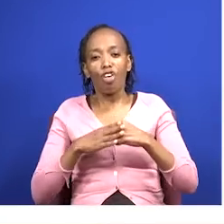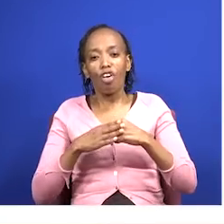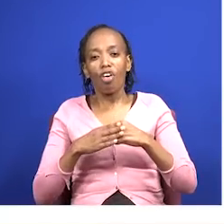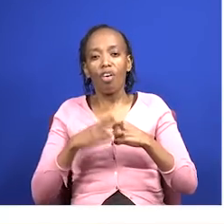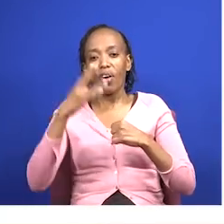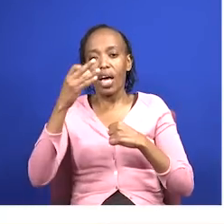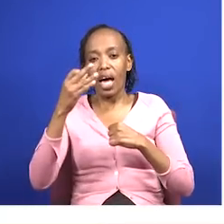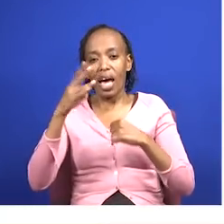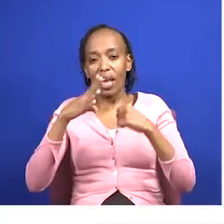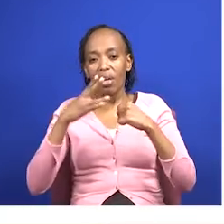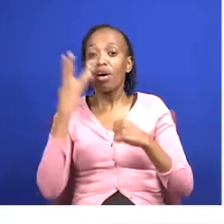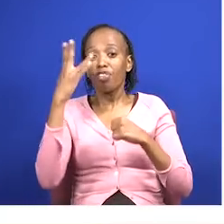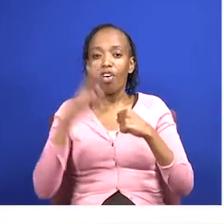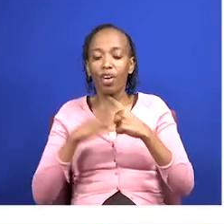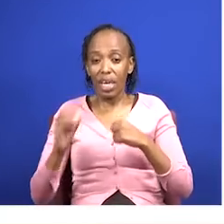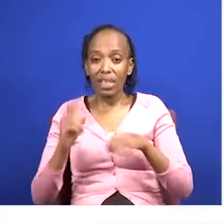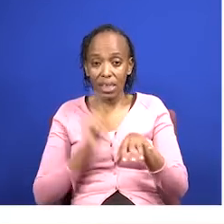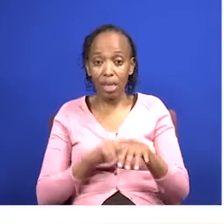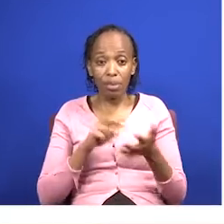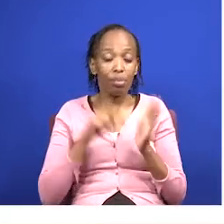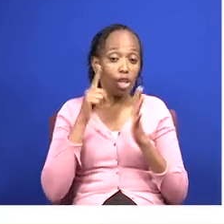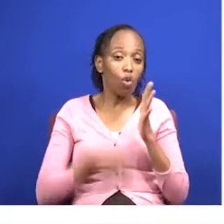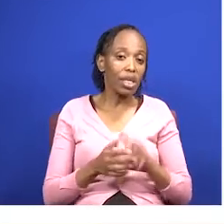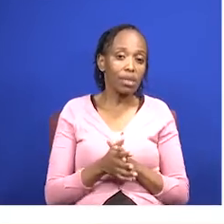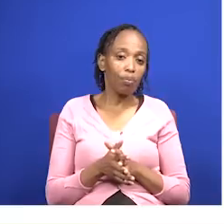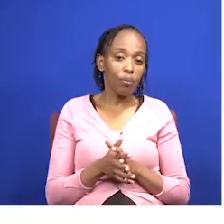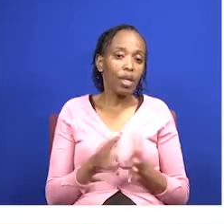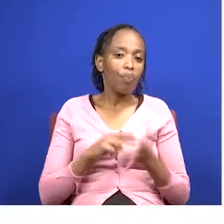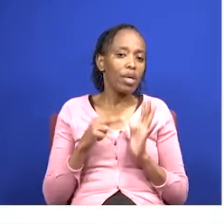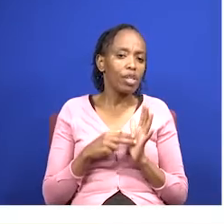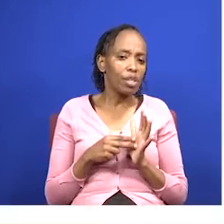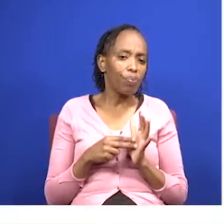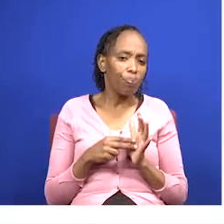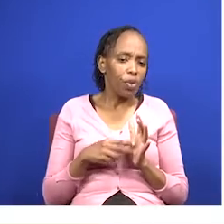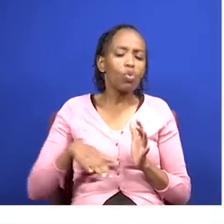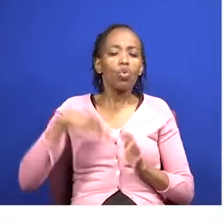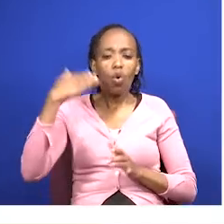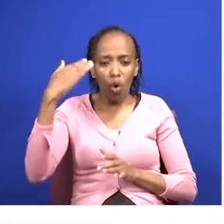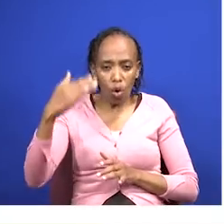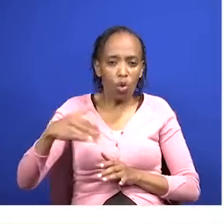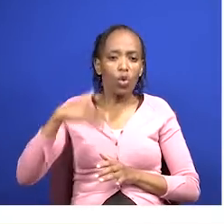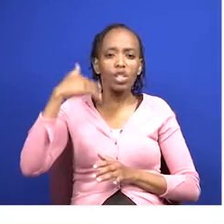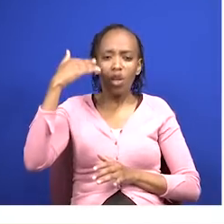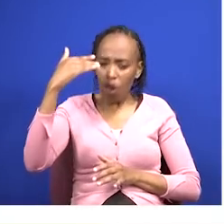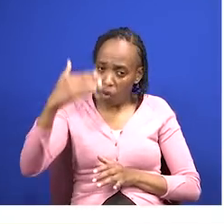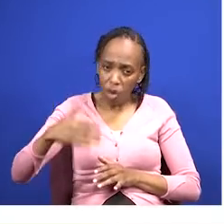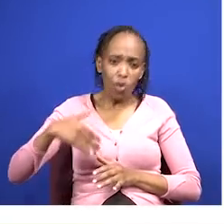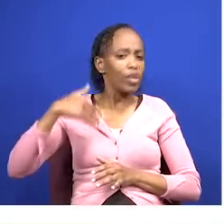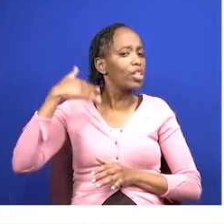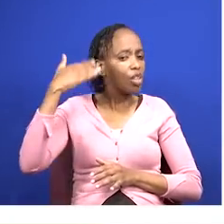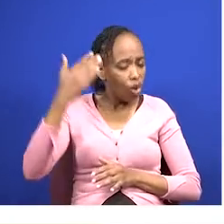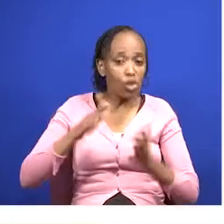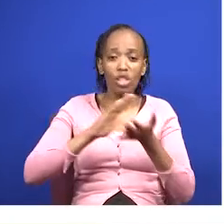490 times. Do you know what this one means? It means to keep on and